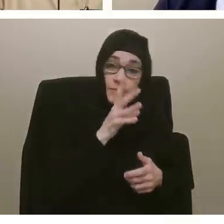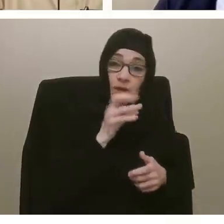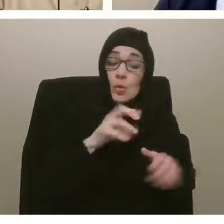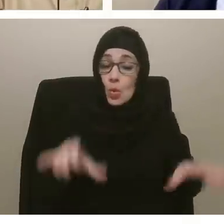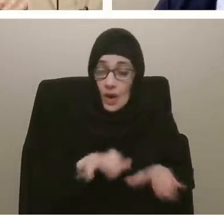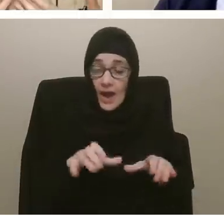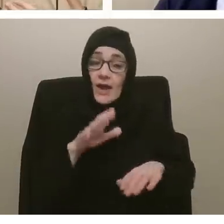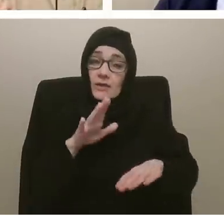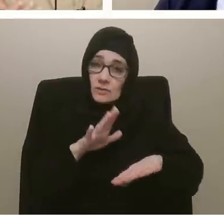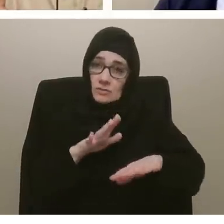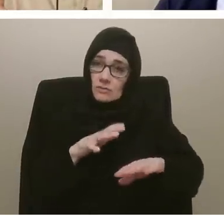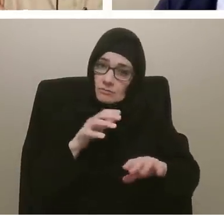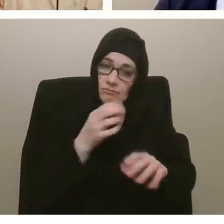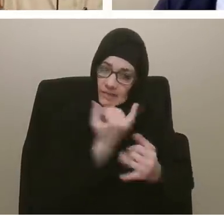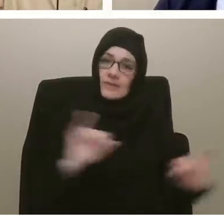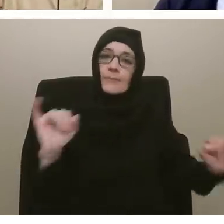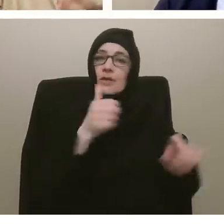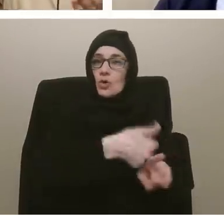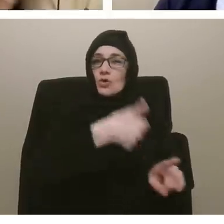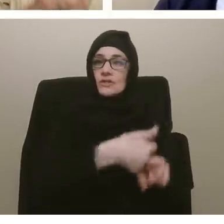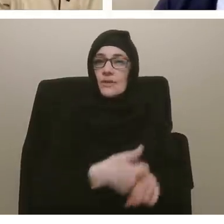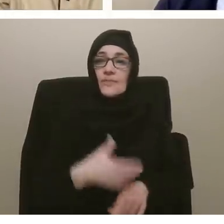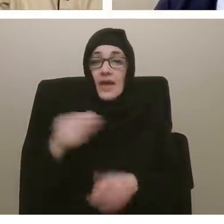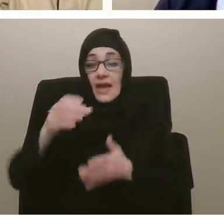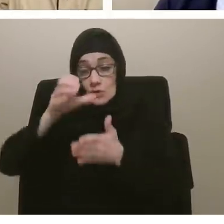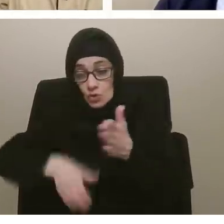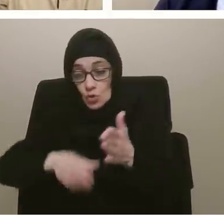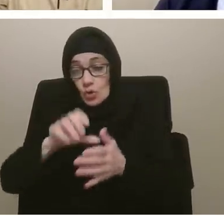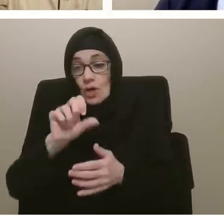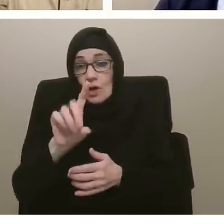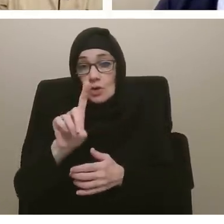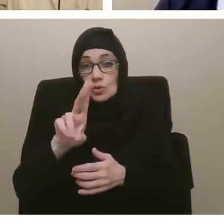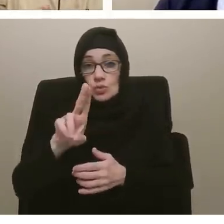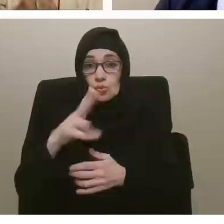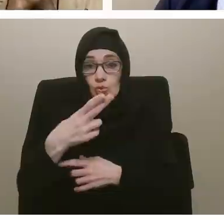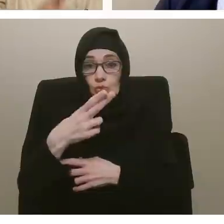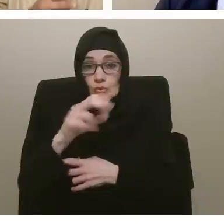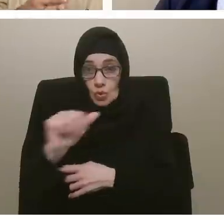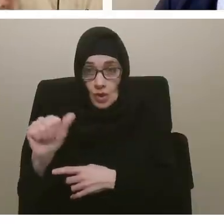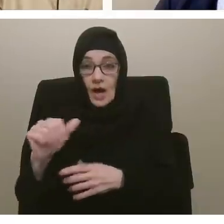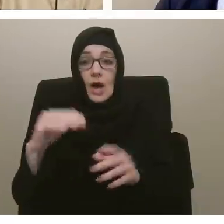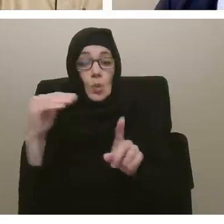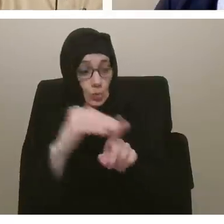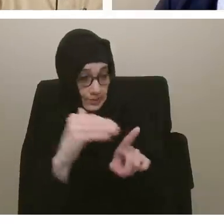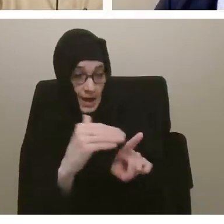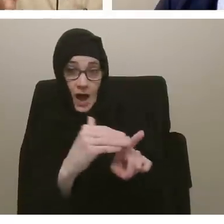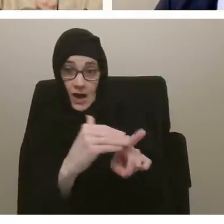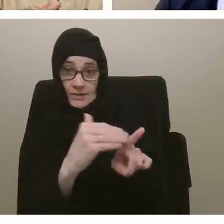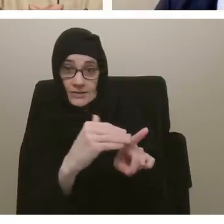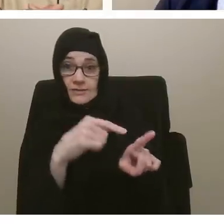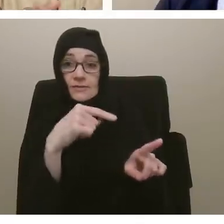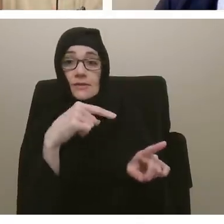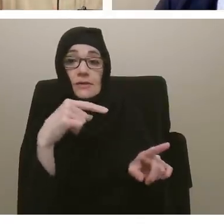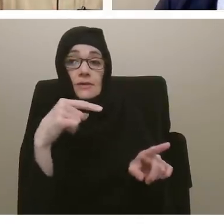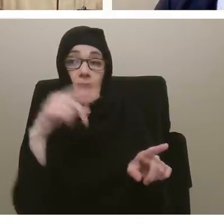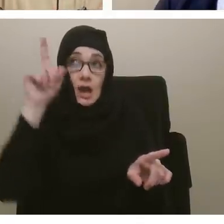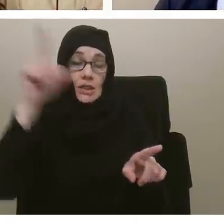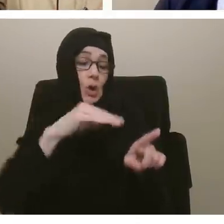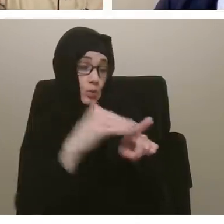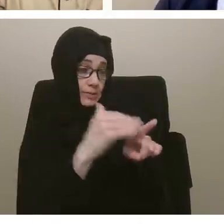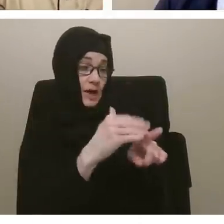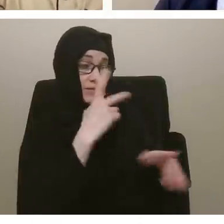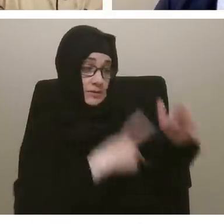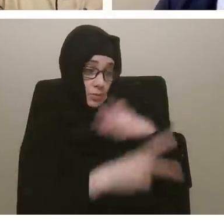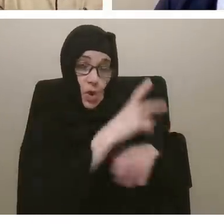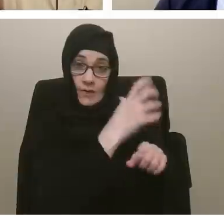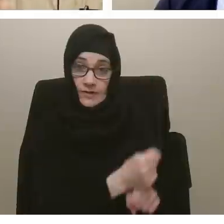sallallahu alayhi wa sallam. As far as Surah Al-Duha, Allah reminds the Prophet sallallahu alayhi wa sallam, as he reminds us as a human, as a human creation,